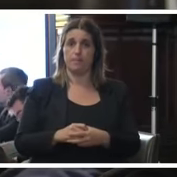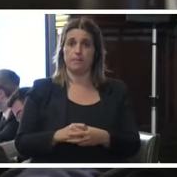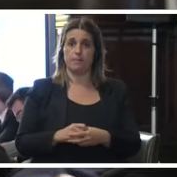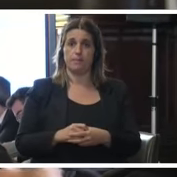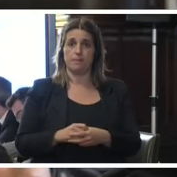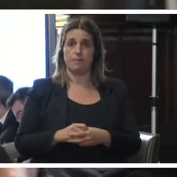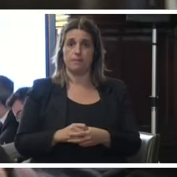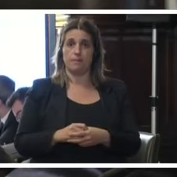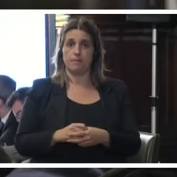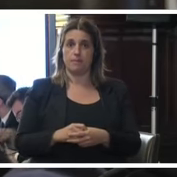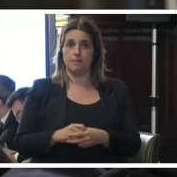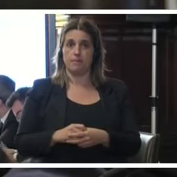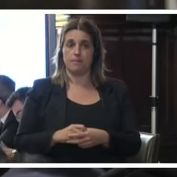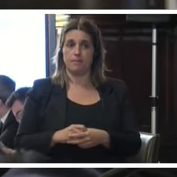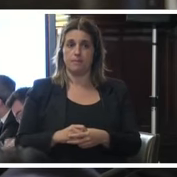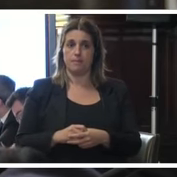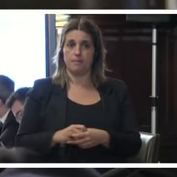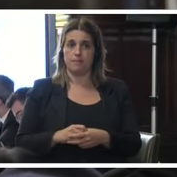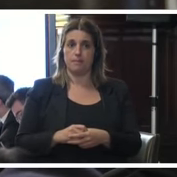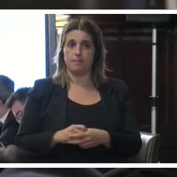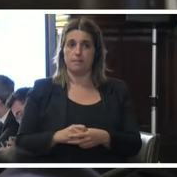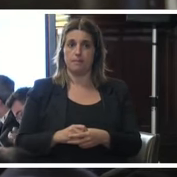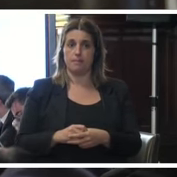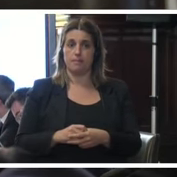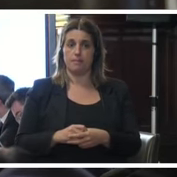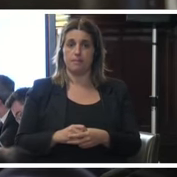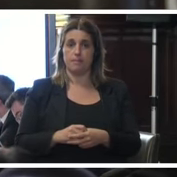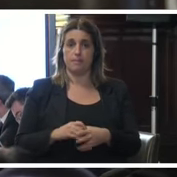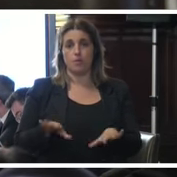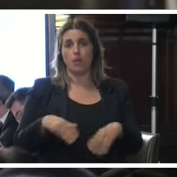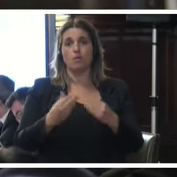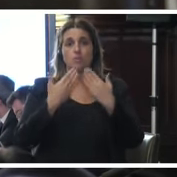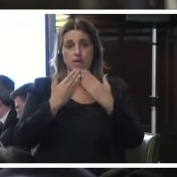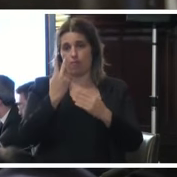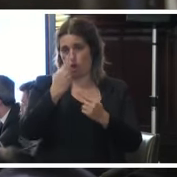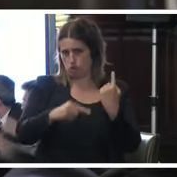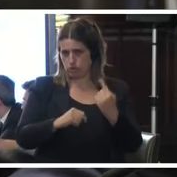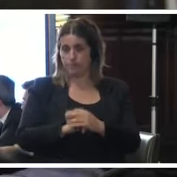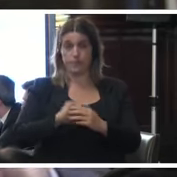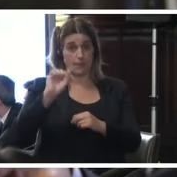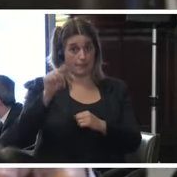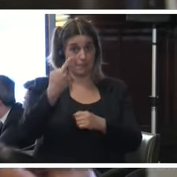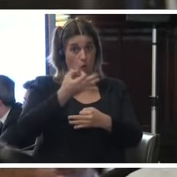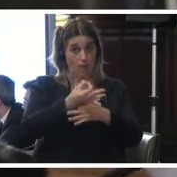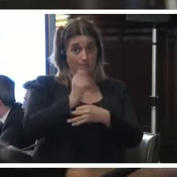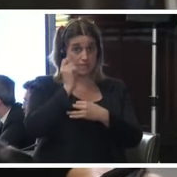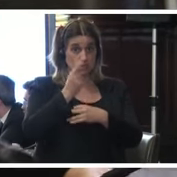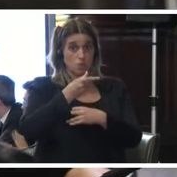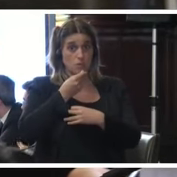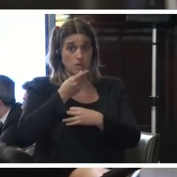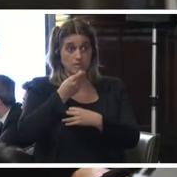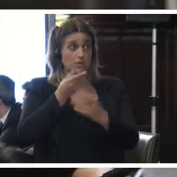Thank you very much. If I could just intervene here with 2 things. One is that the training of police cannot be a